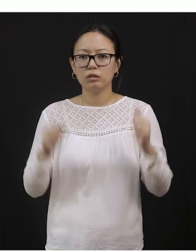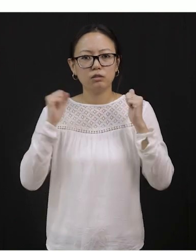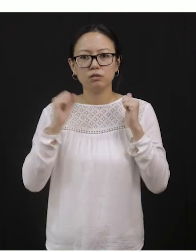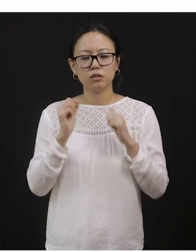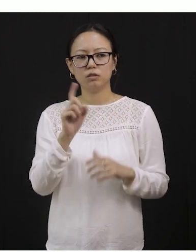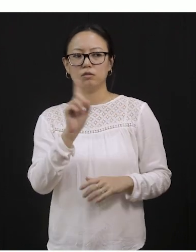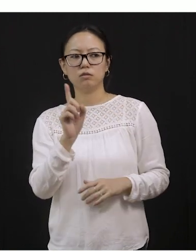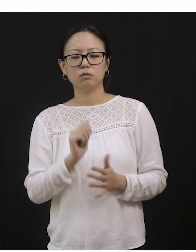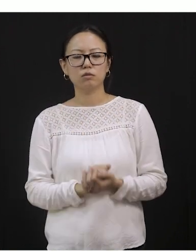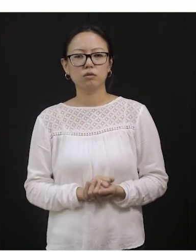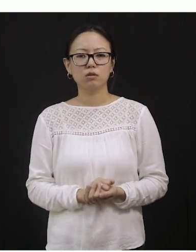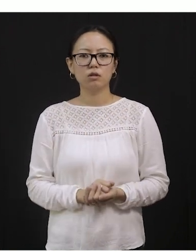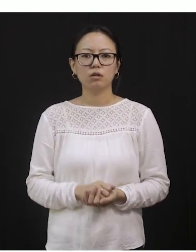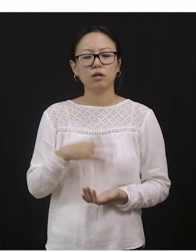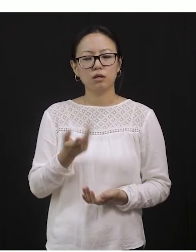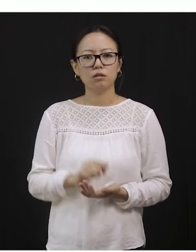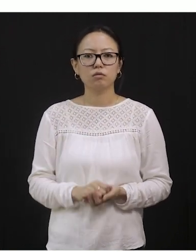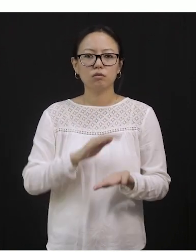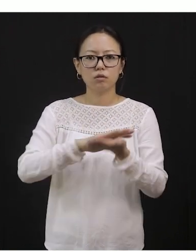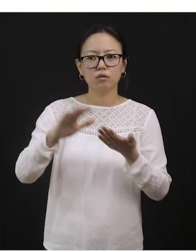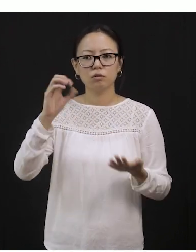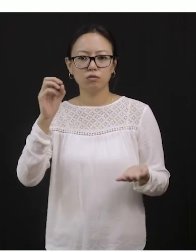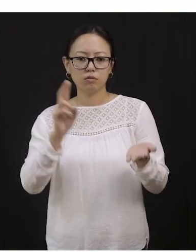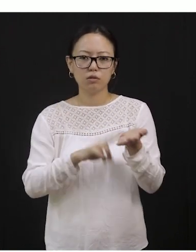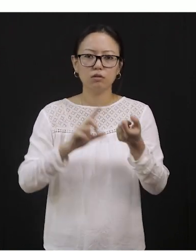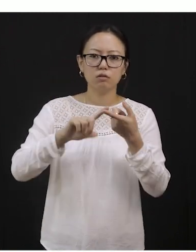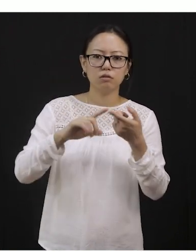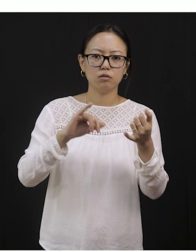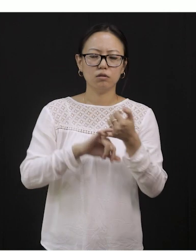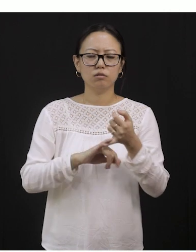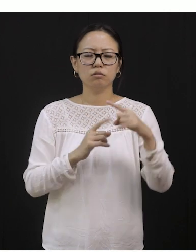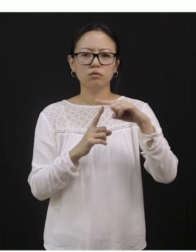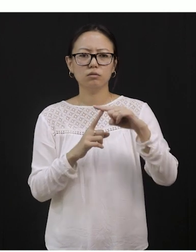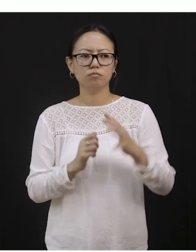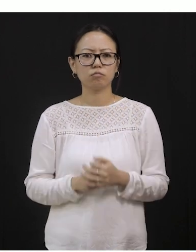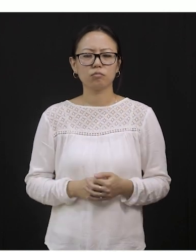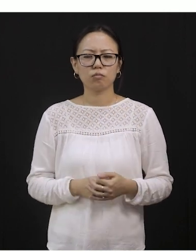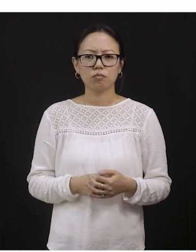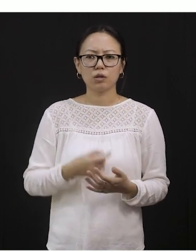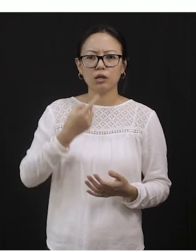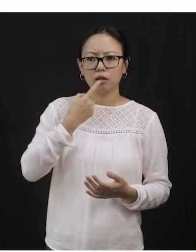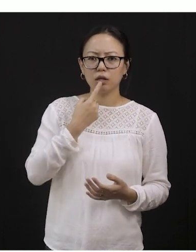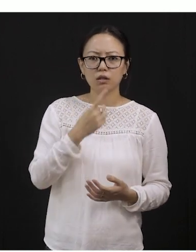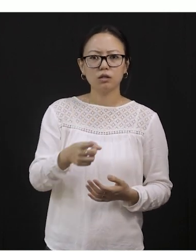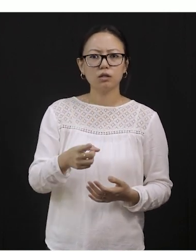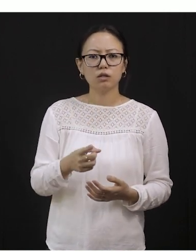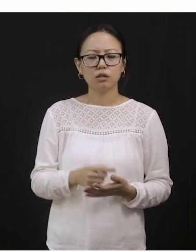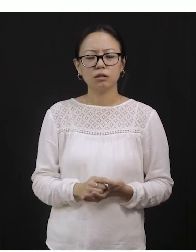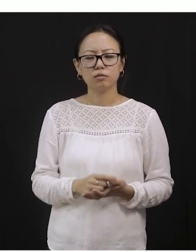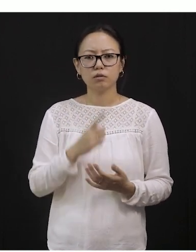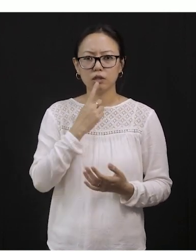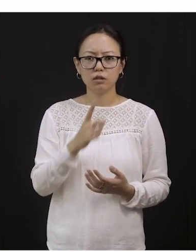first moral lesson for me by watching the cartoon show. I'm sure when you're watching the cartoon show, that